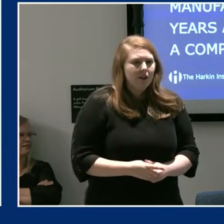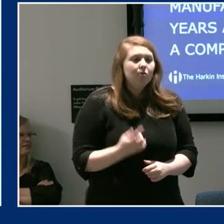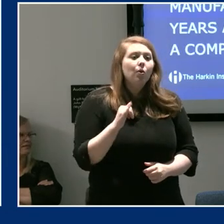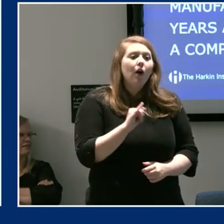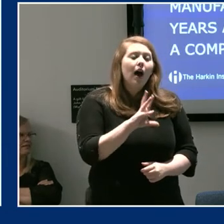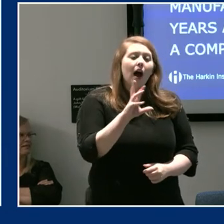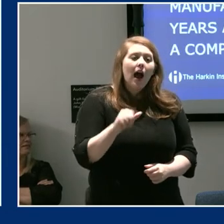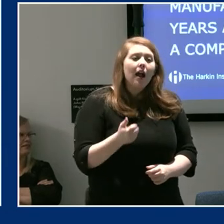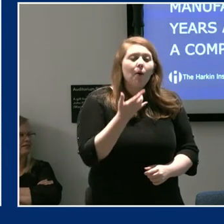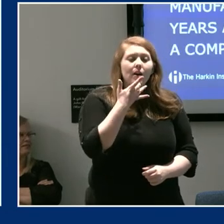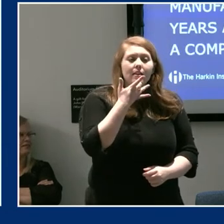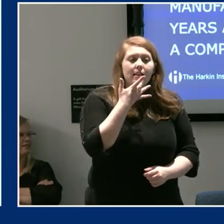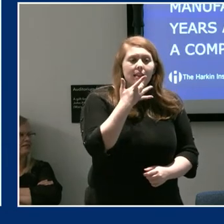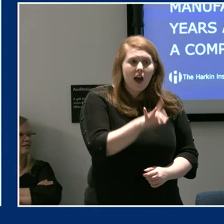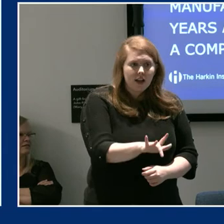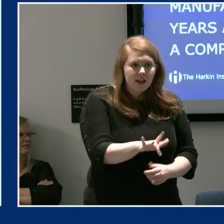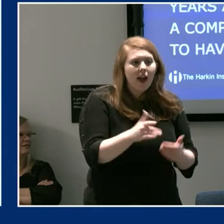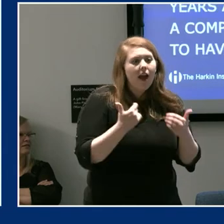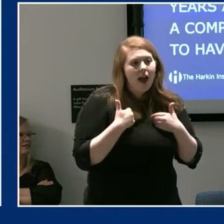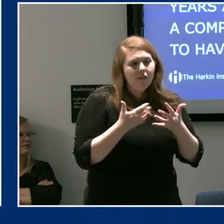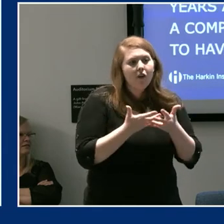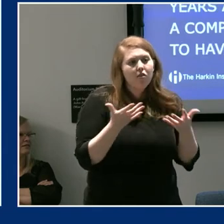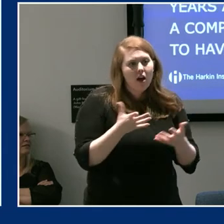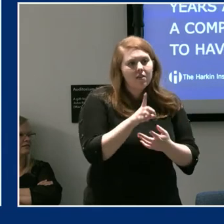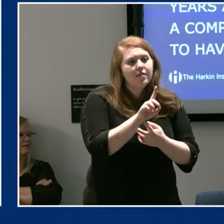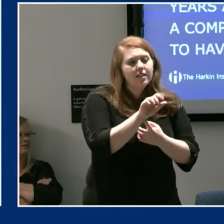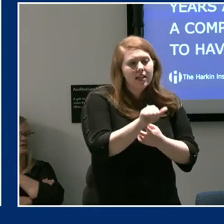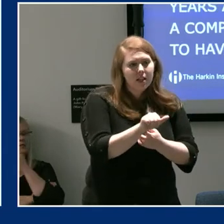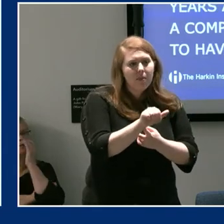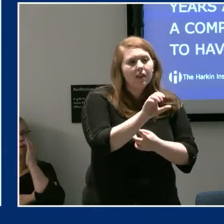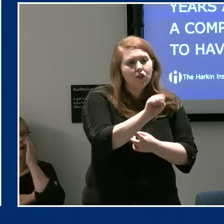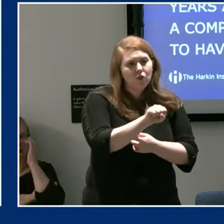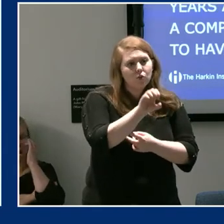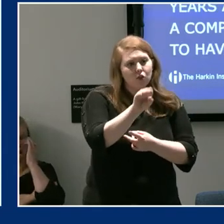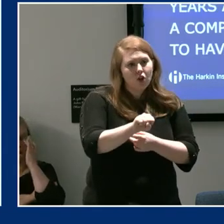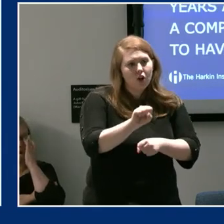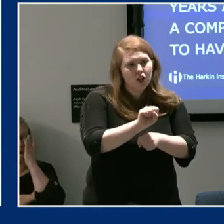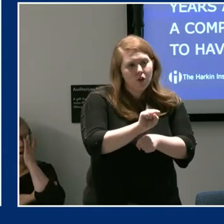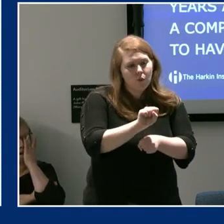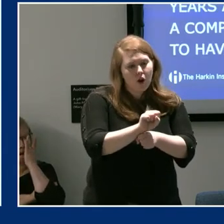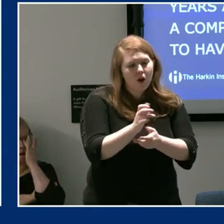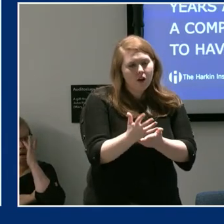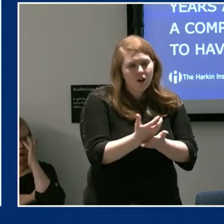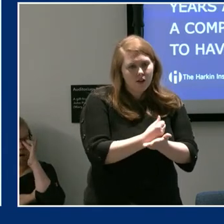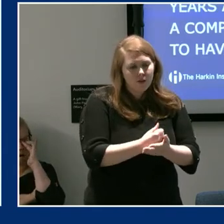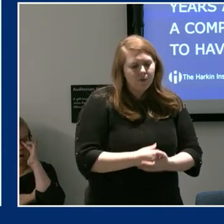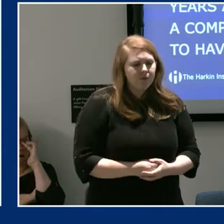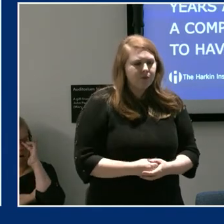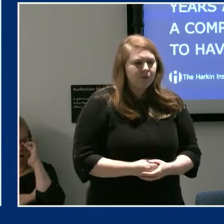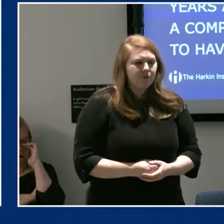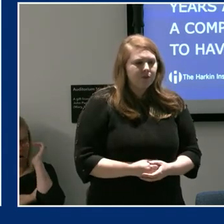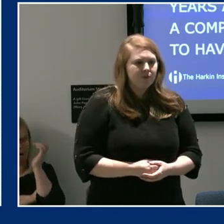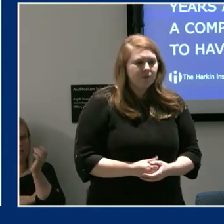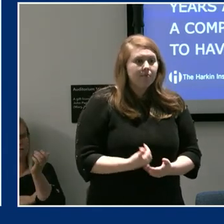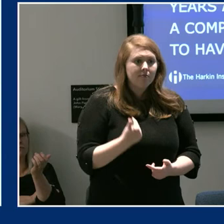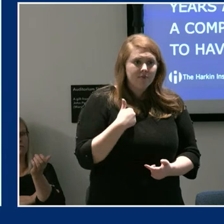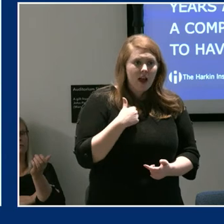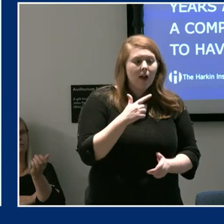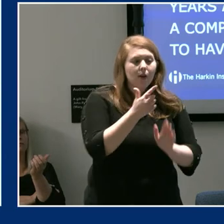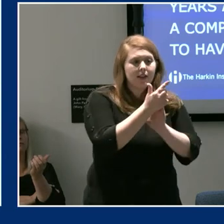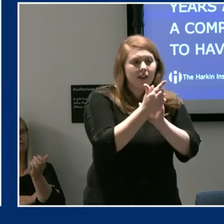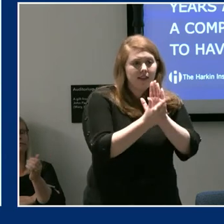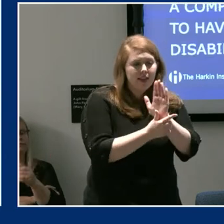of disability, Social Security disability work. I was a legal aid